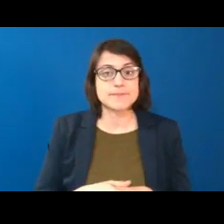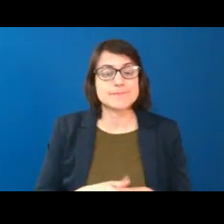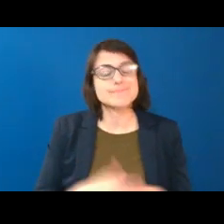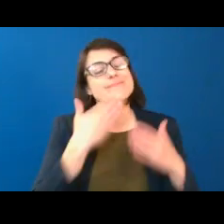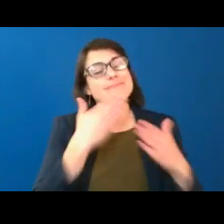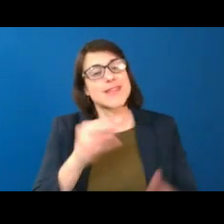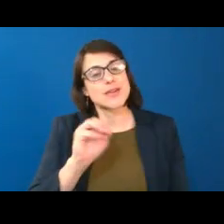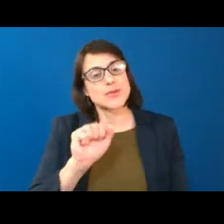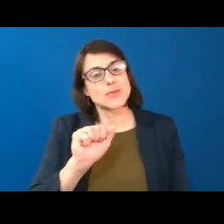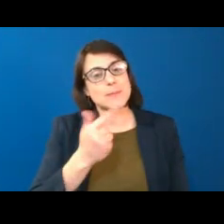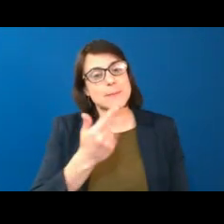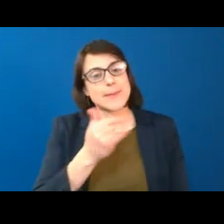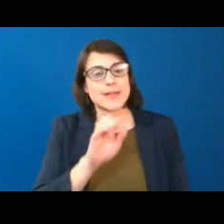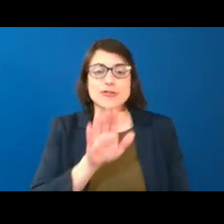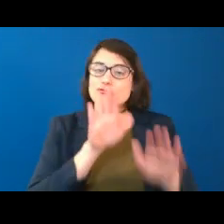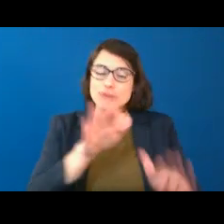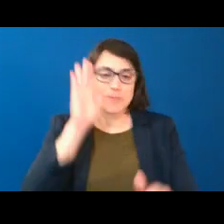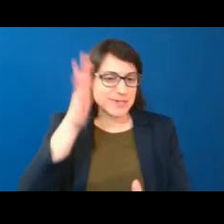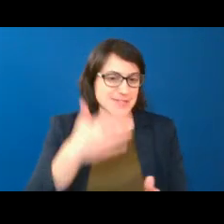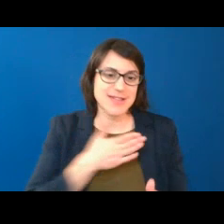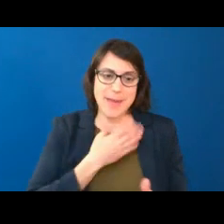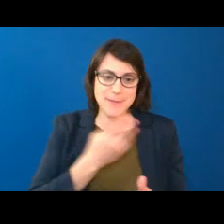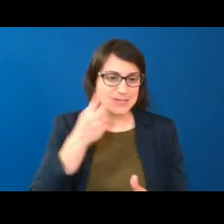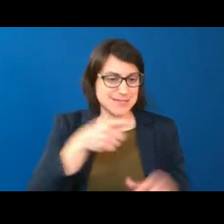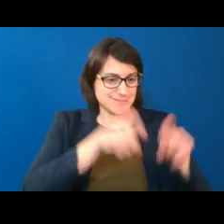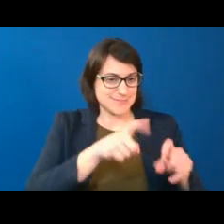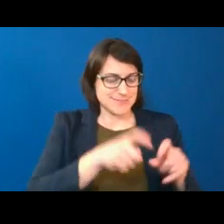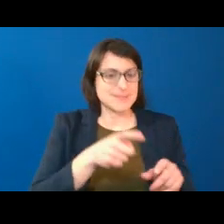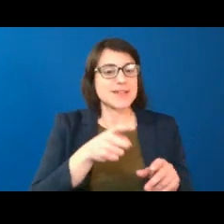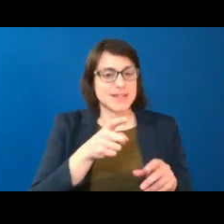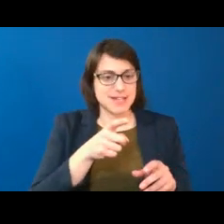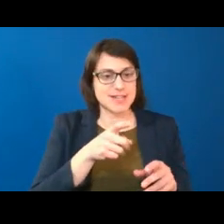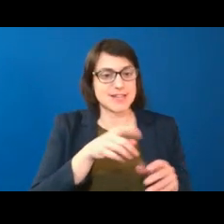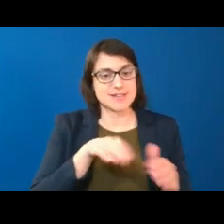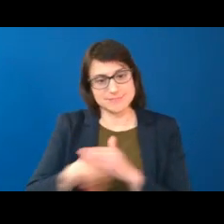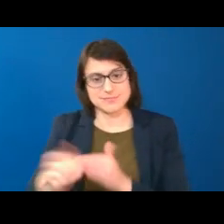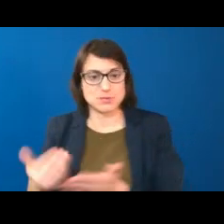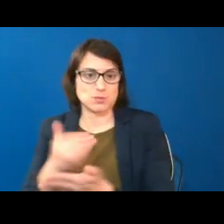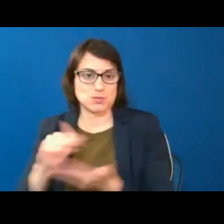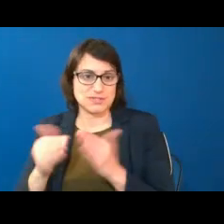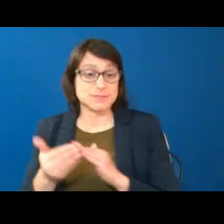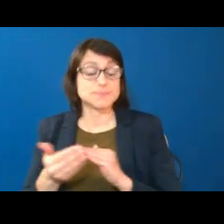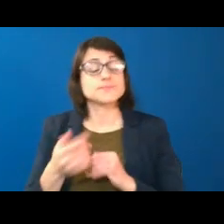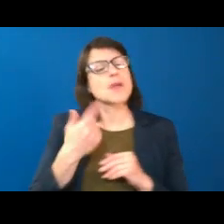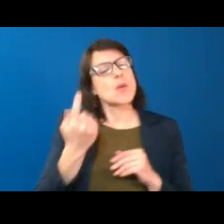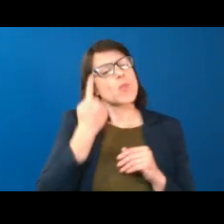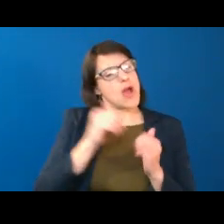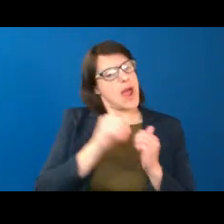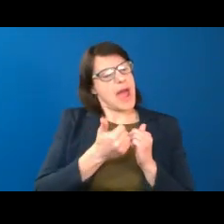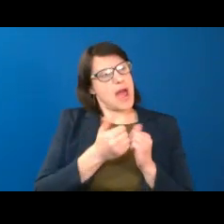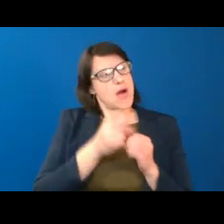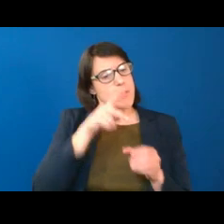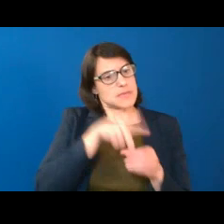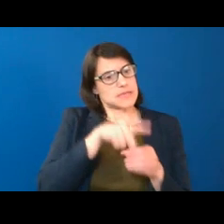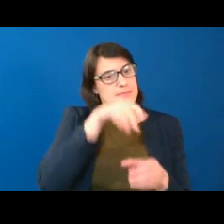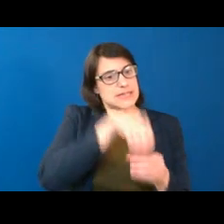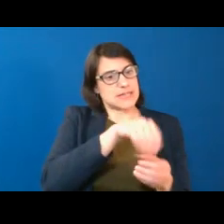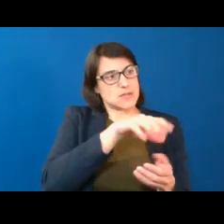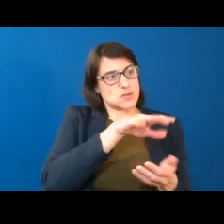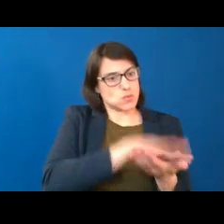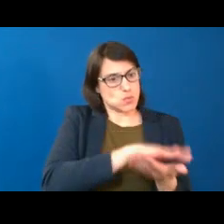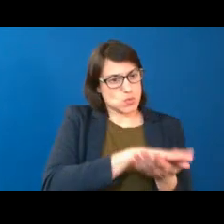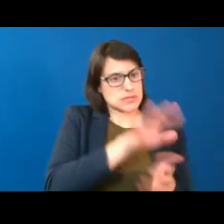this pilot being expanded to Orlando. I'm wondering how the students at the schools are selected to participate. Yeah, that's a